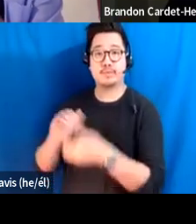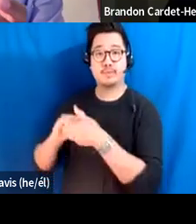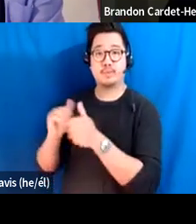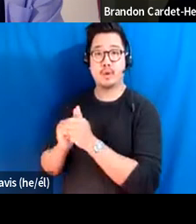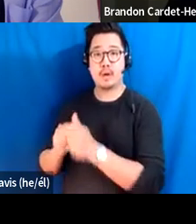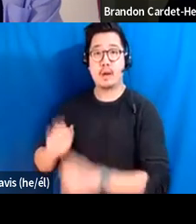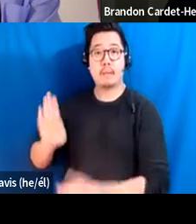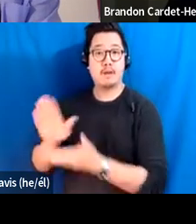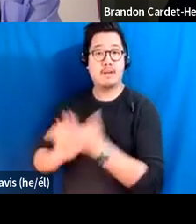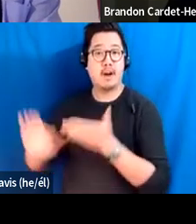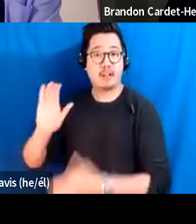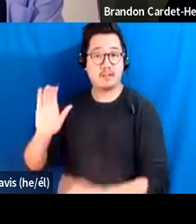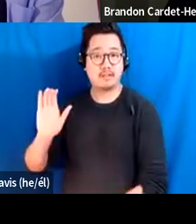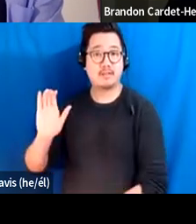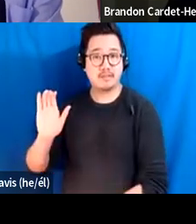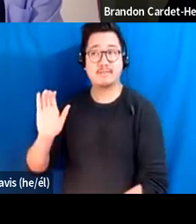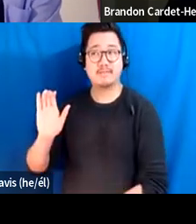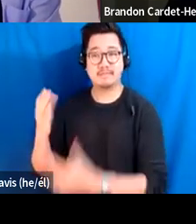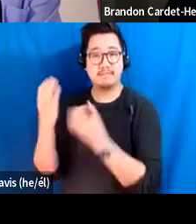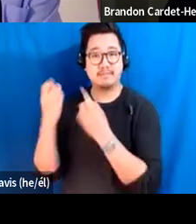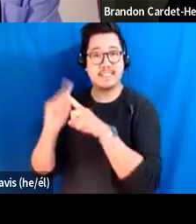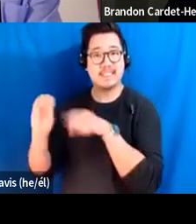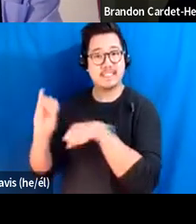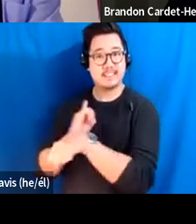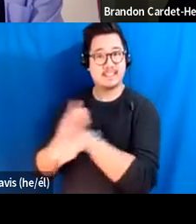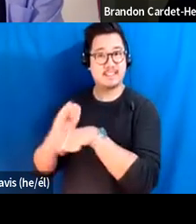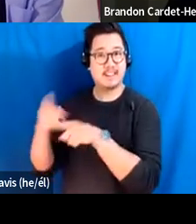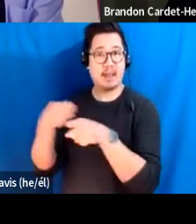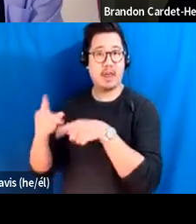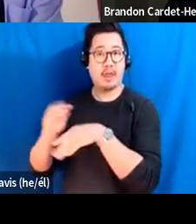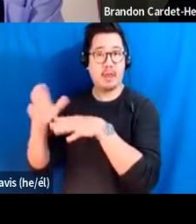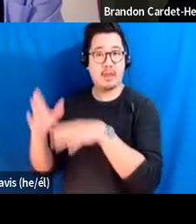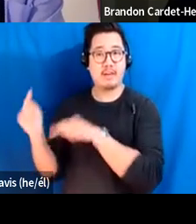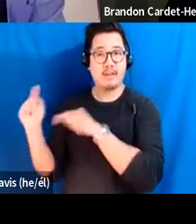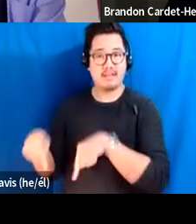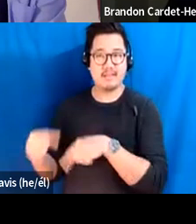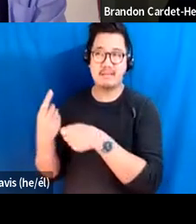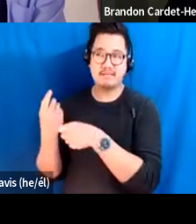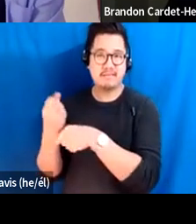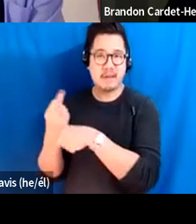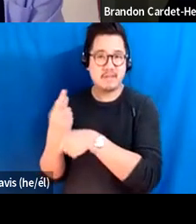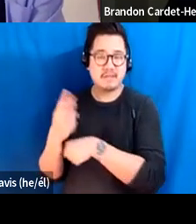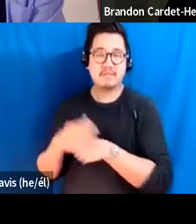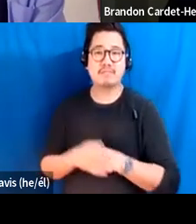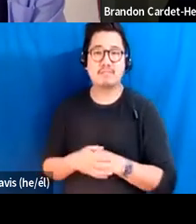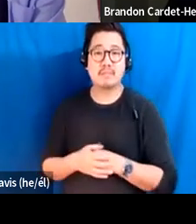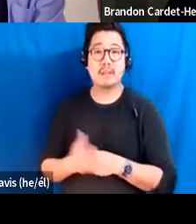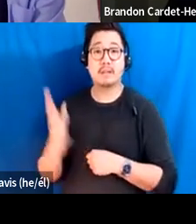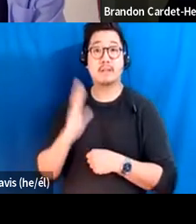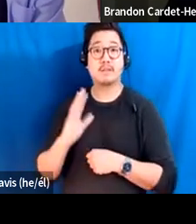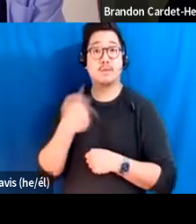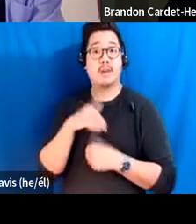receive many interns for counseling every year every school school years you know we used to have as many as